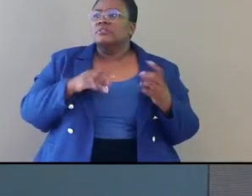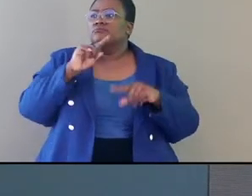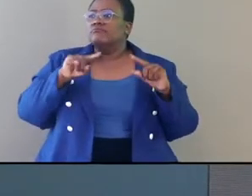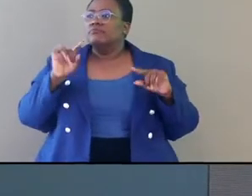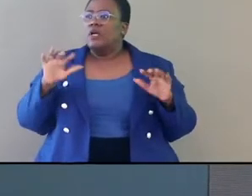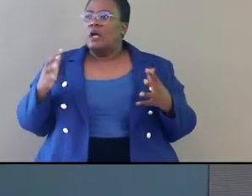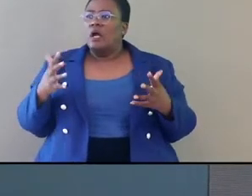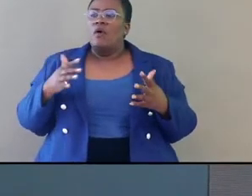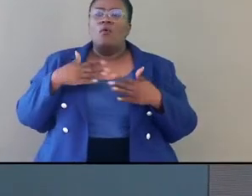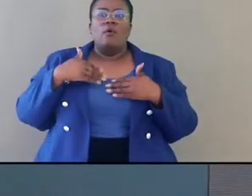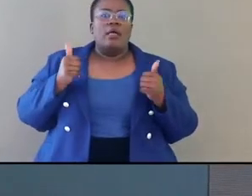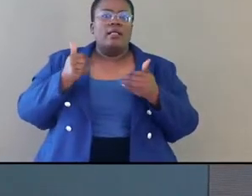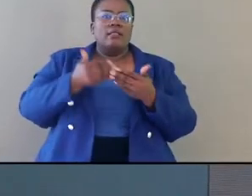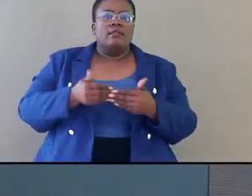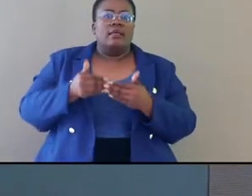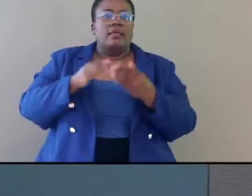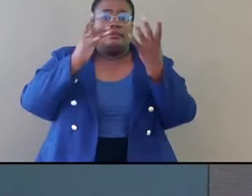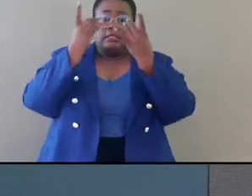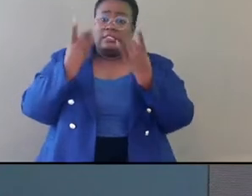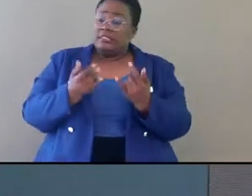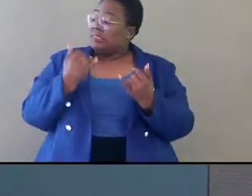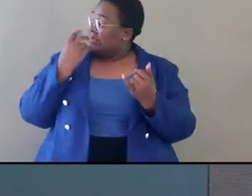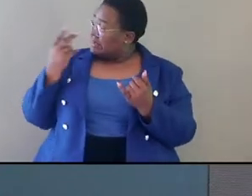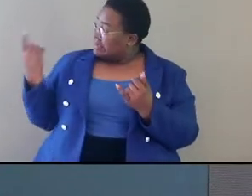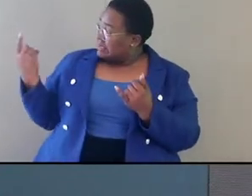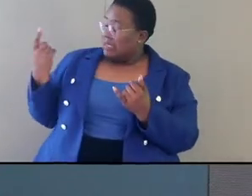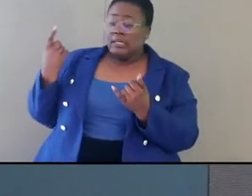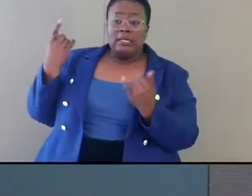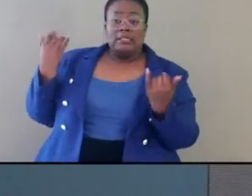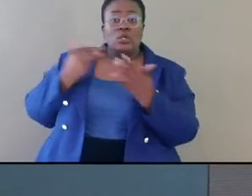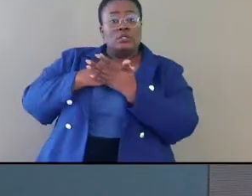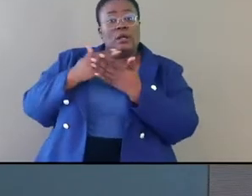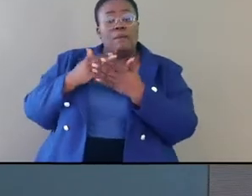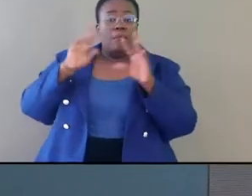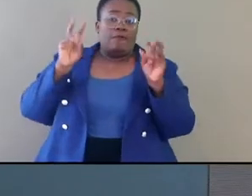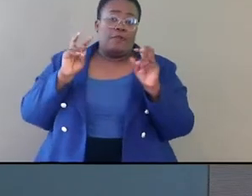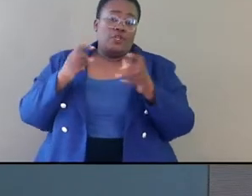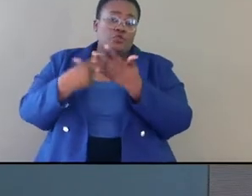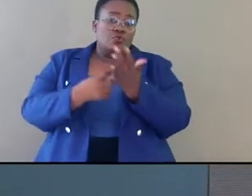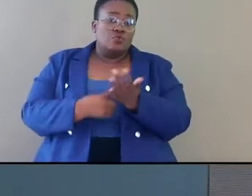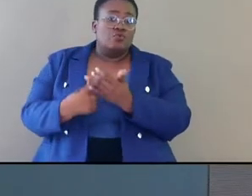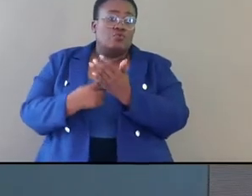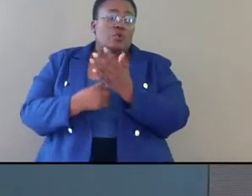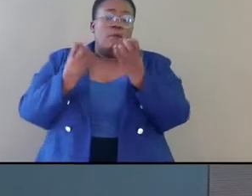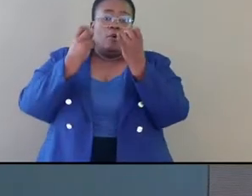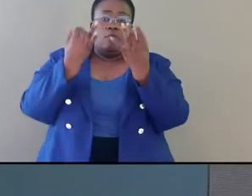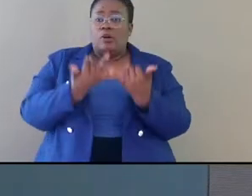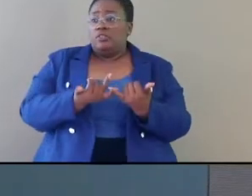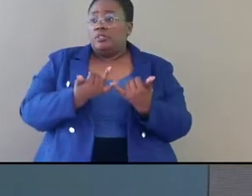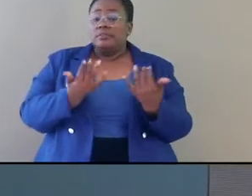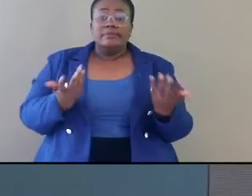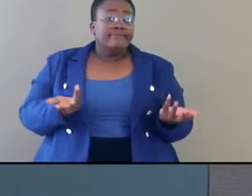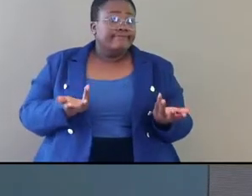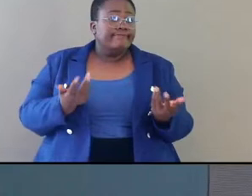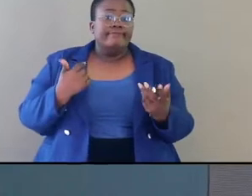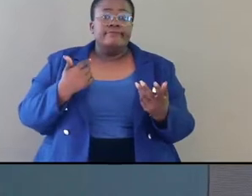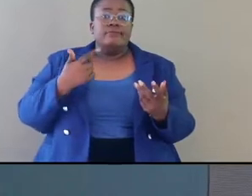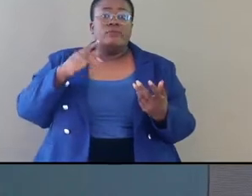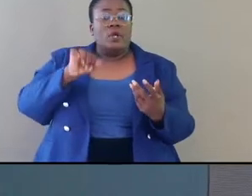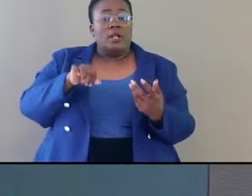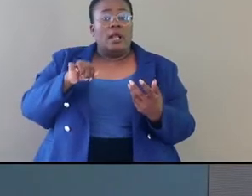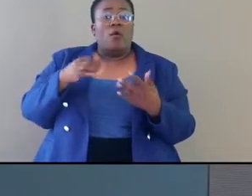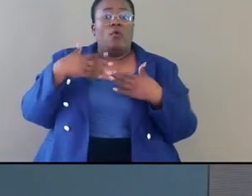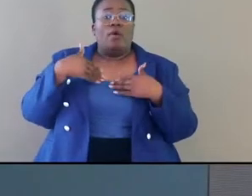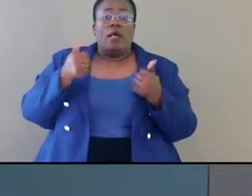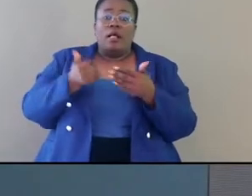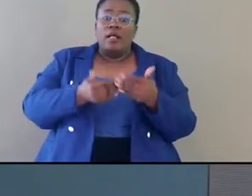the health care statistics here and some of the issues that are being raised about budgets because that's our area to say that because the health care